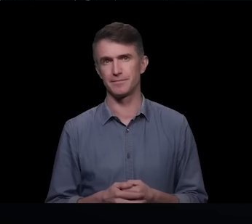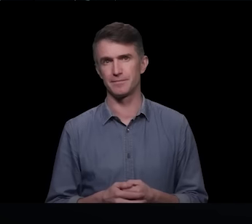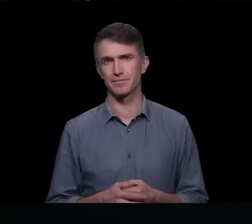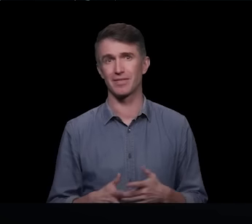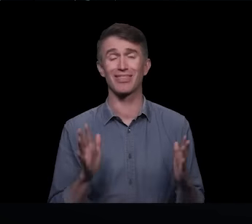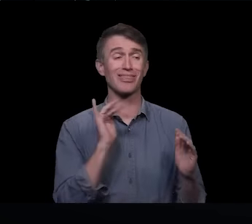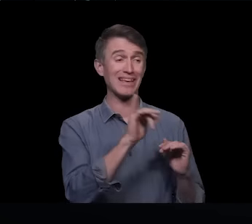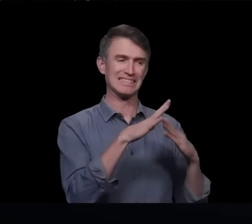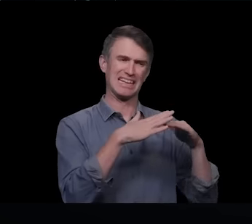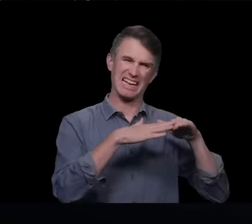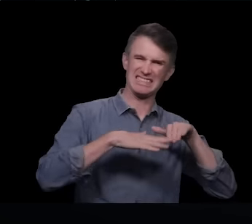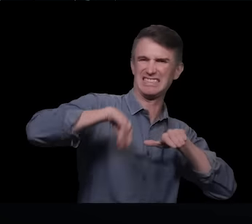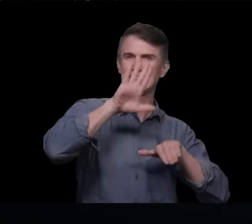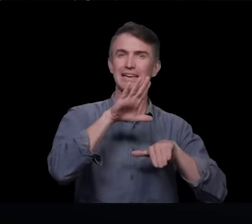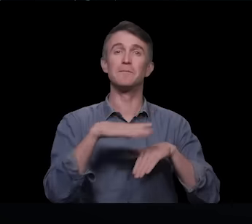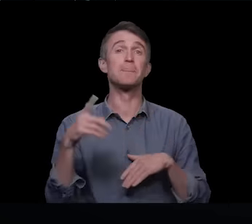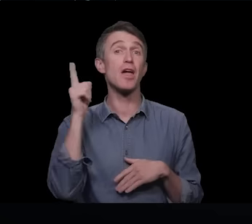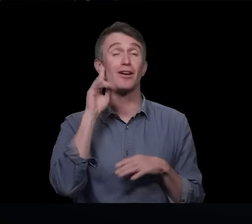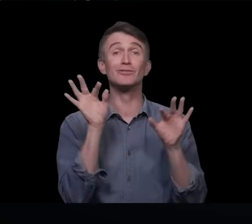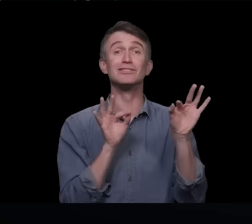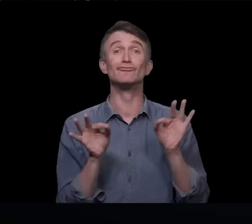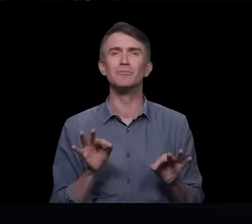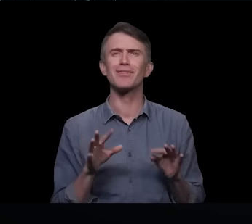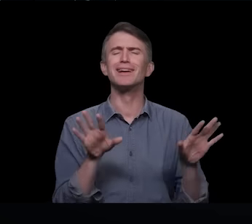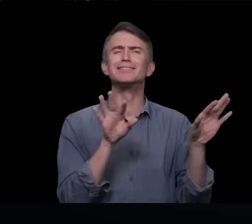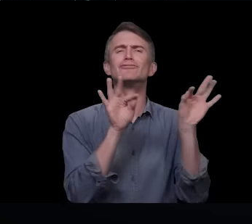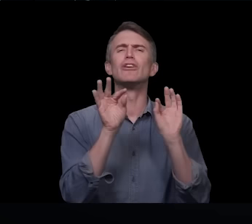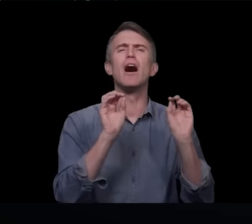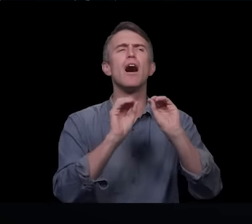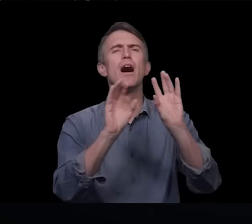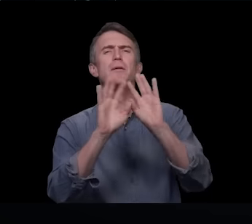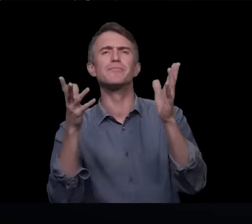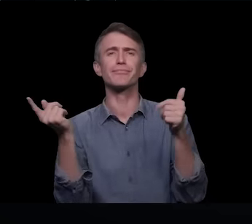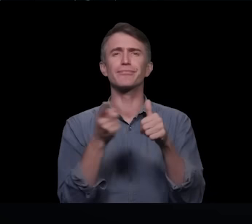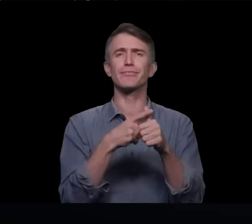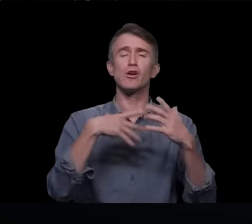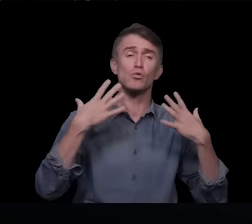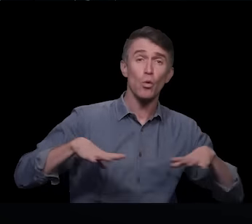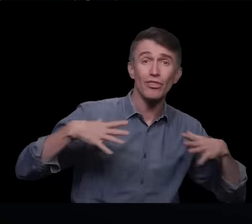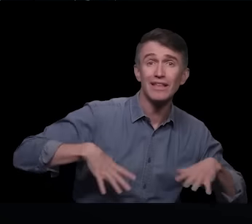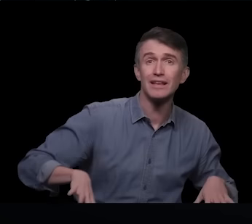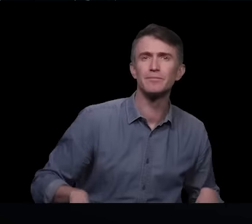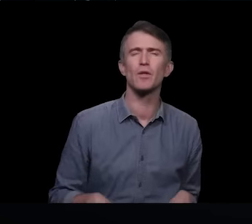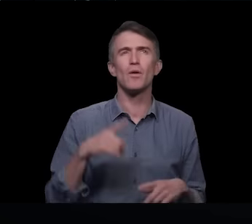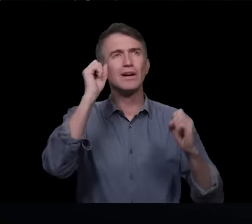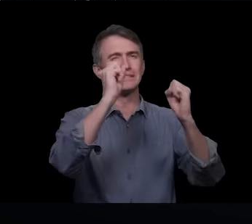before. This extended audio description describes